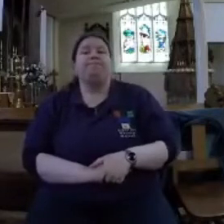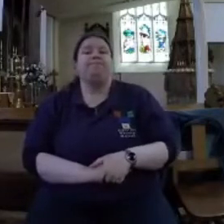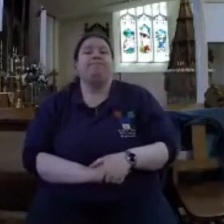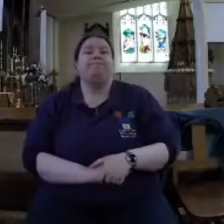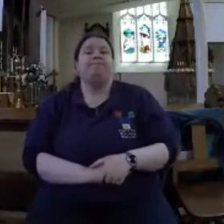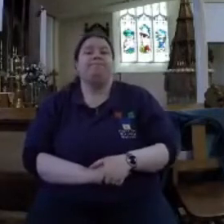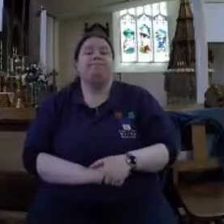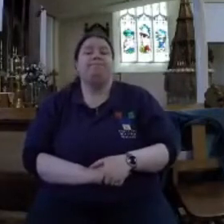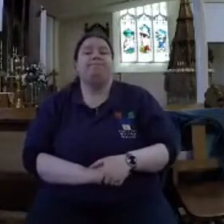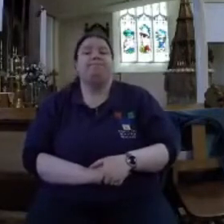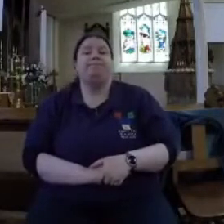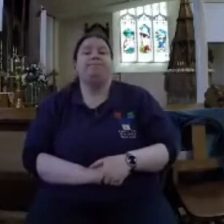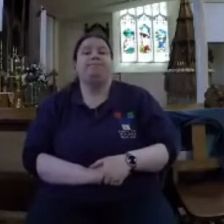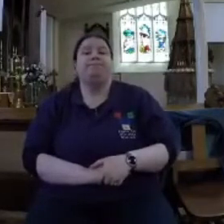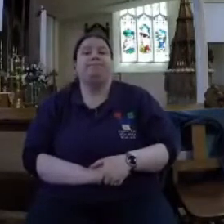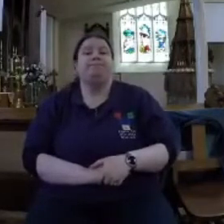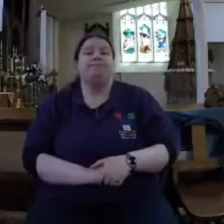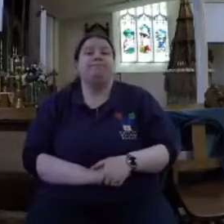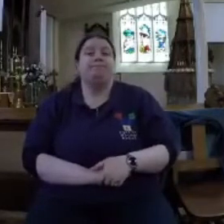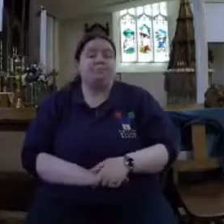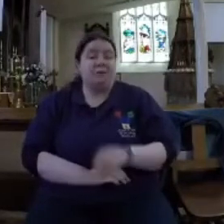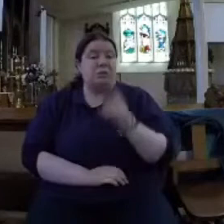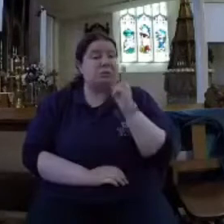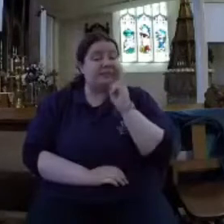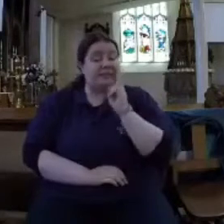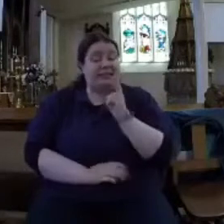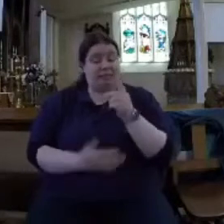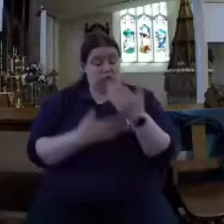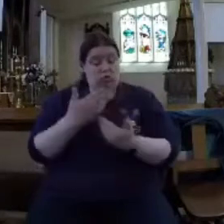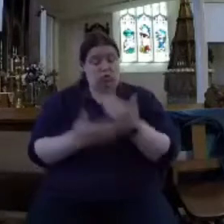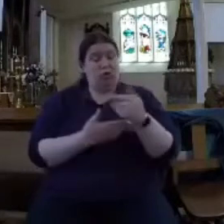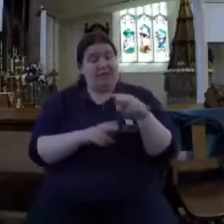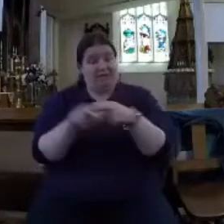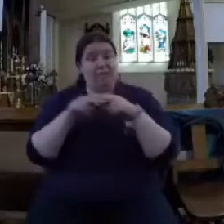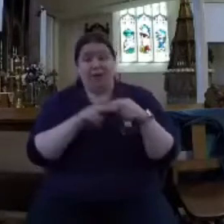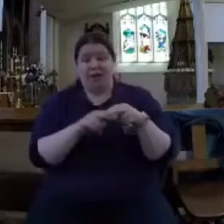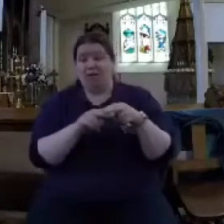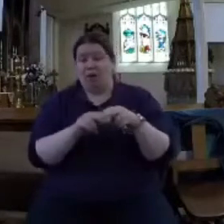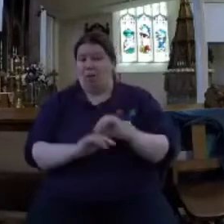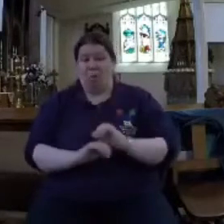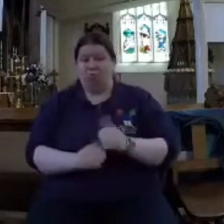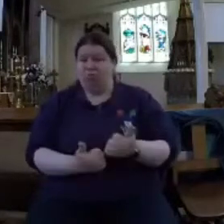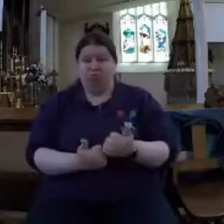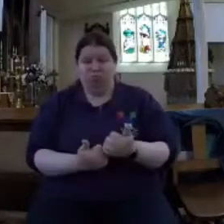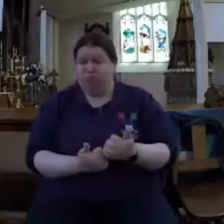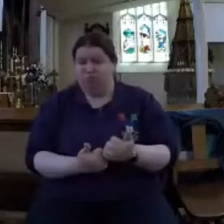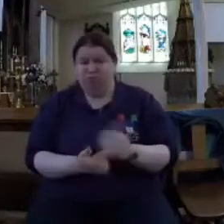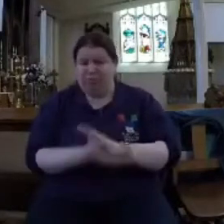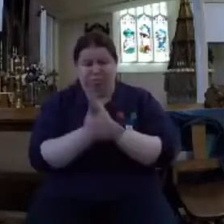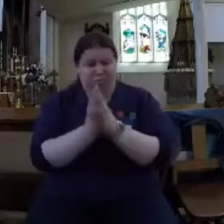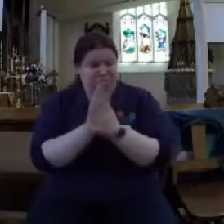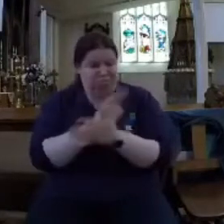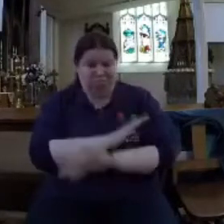So, we've seen a majorly dysfunctional family. hopefully that will help